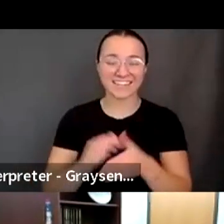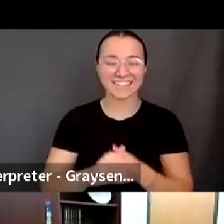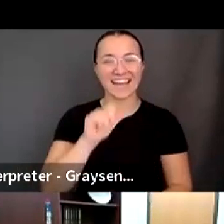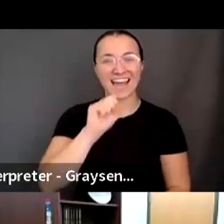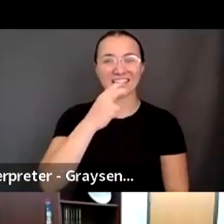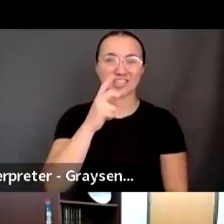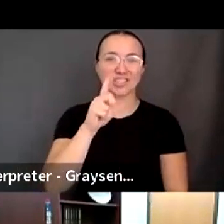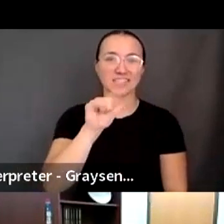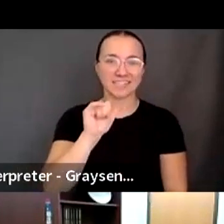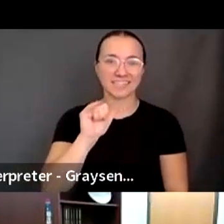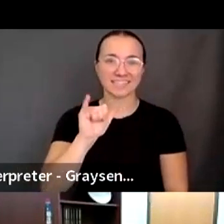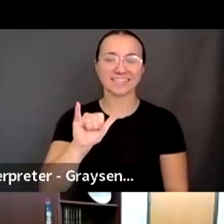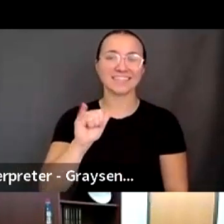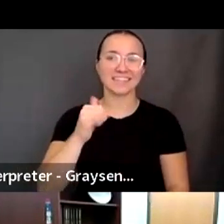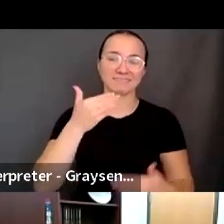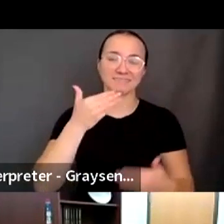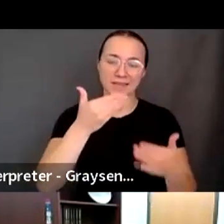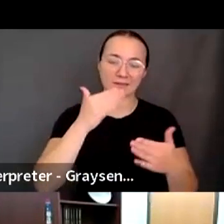today.